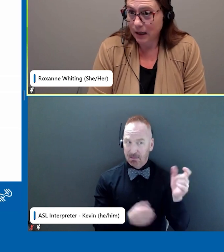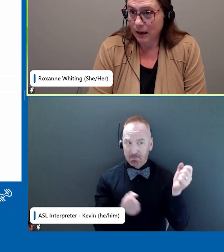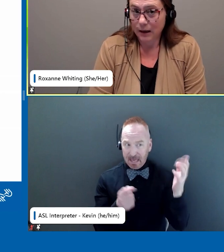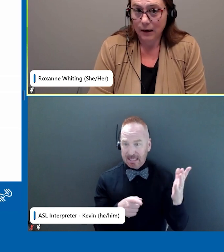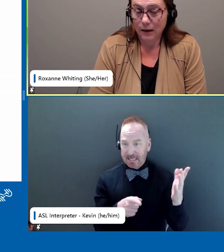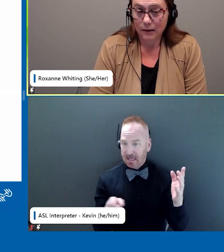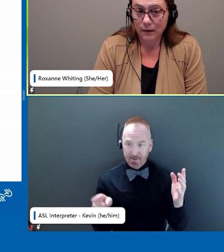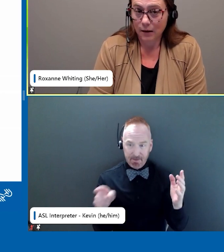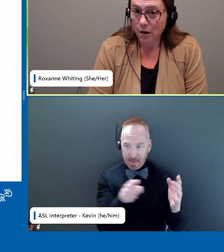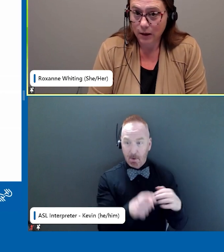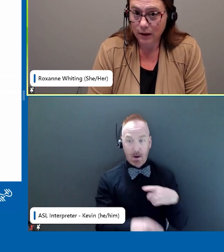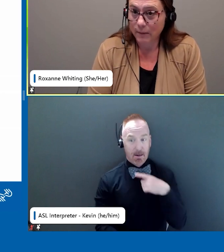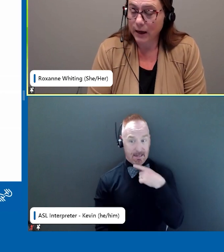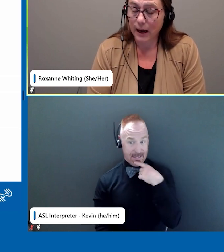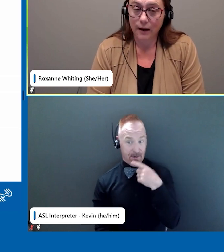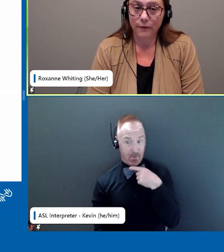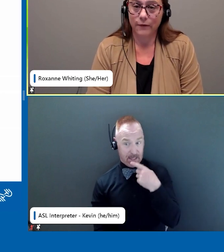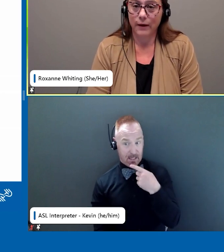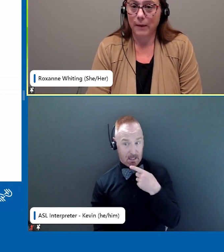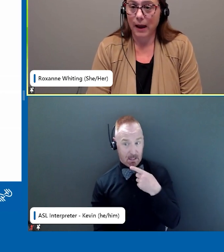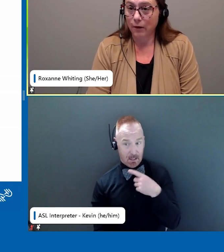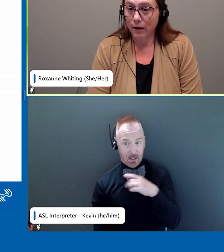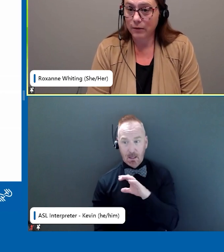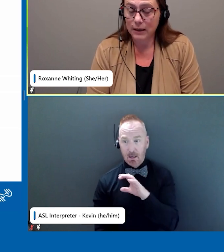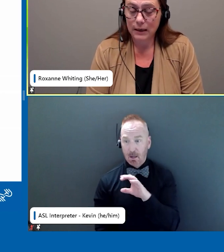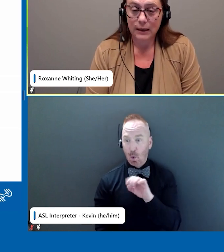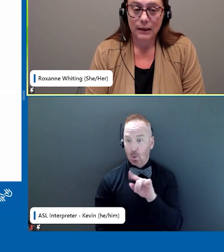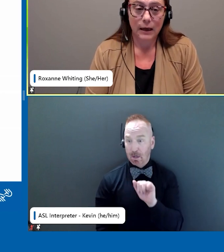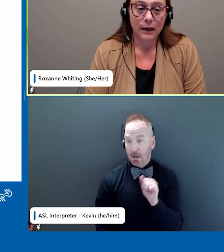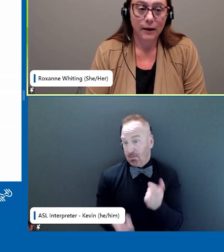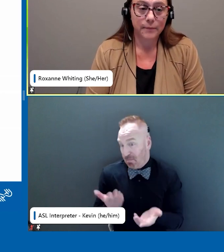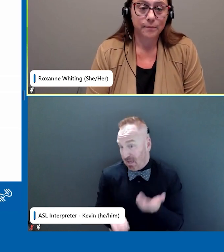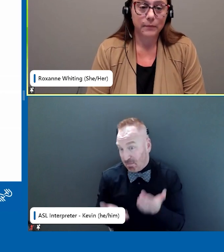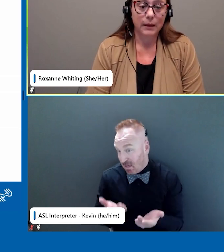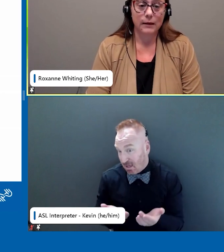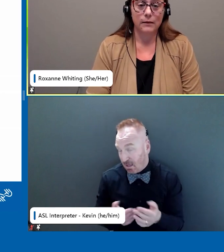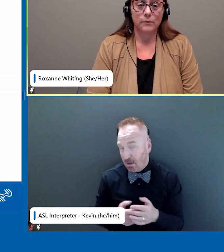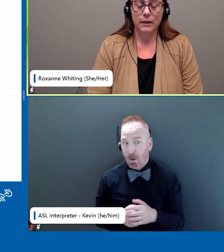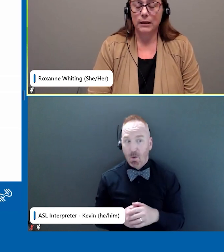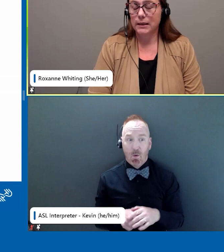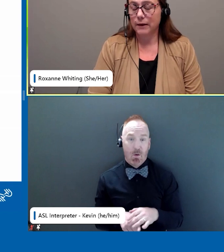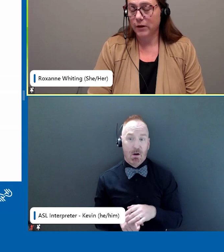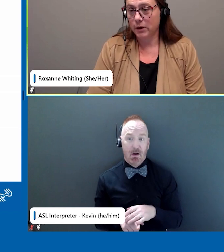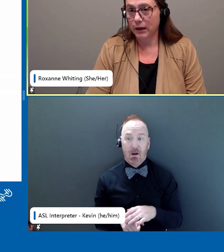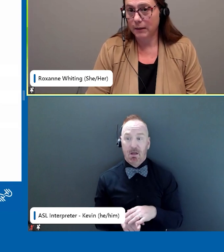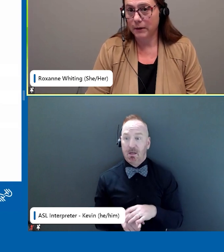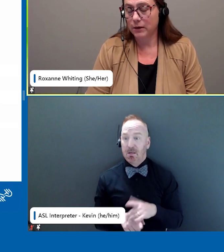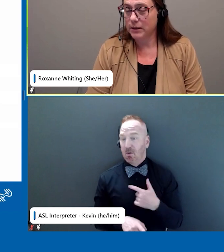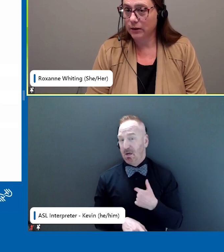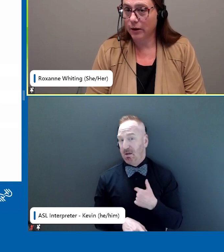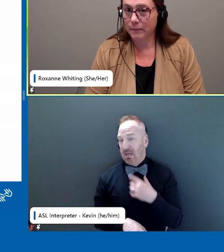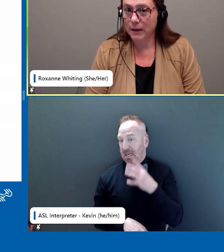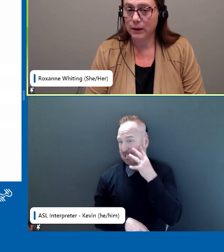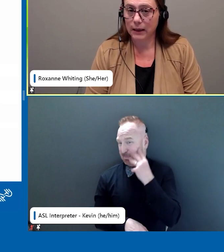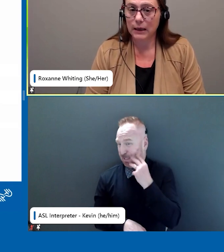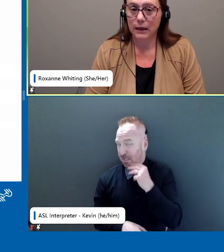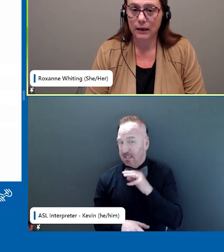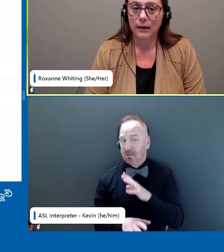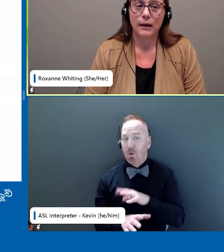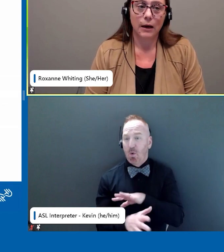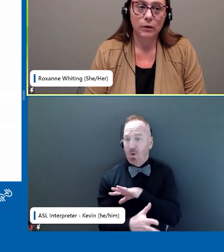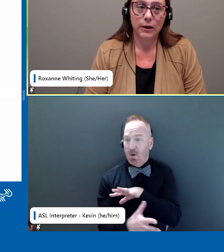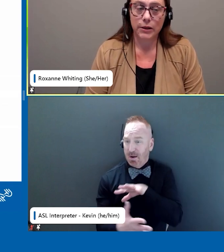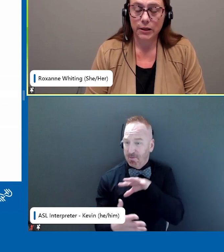be a coda, they might have a background. Um, within the deaf community, but there's a lot of people I